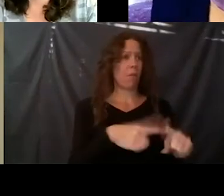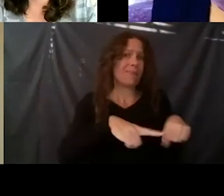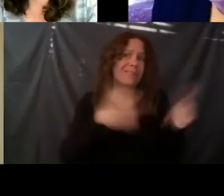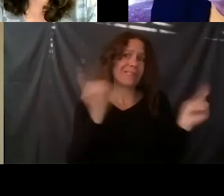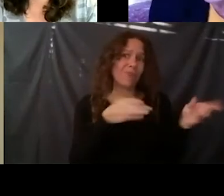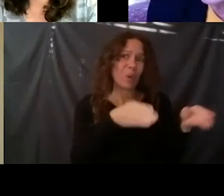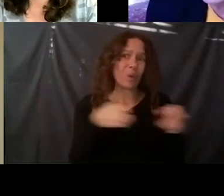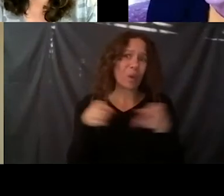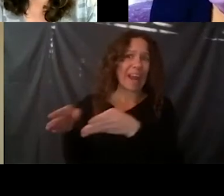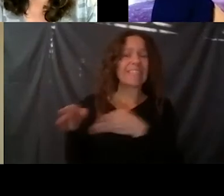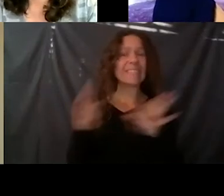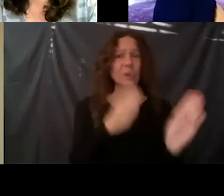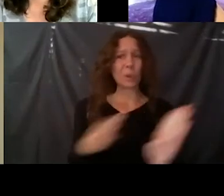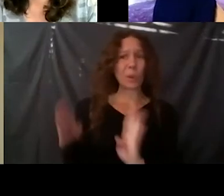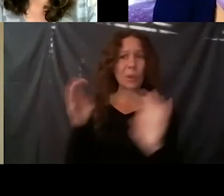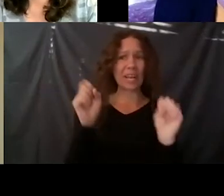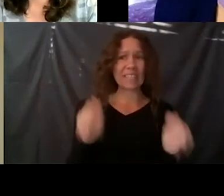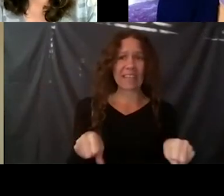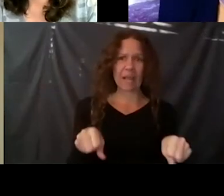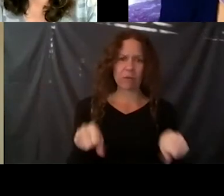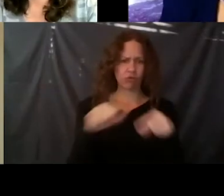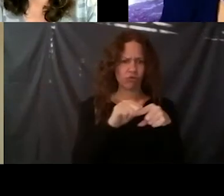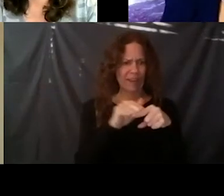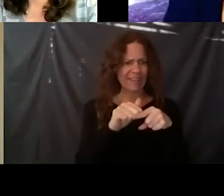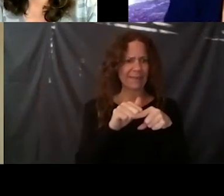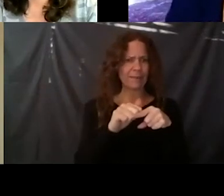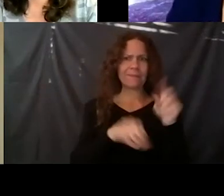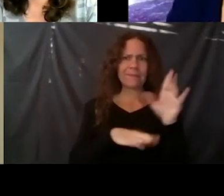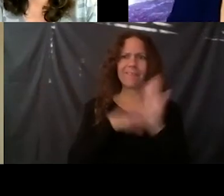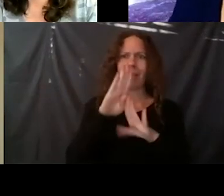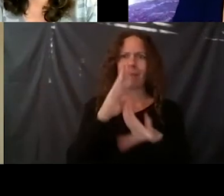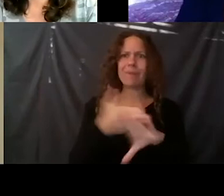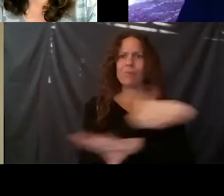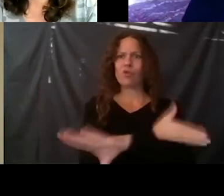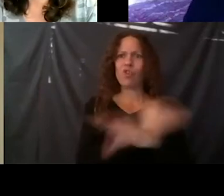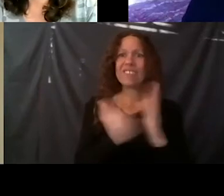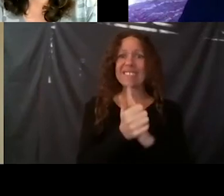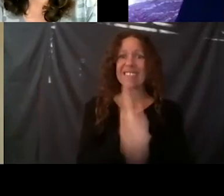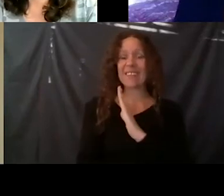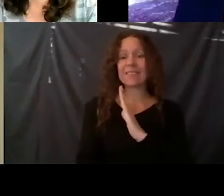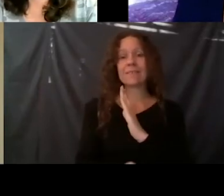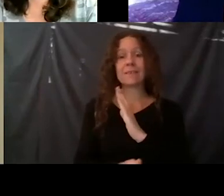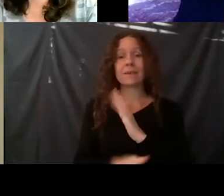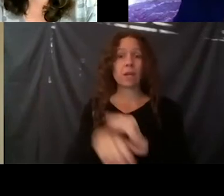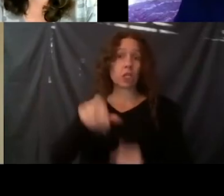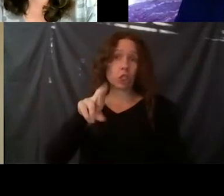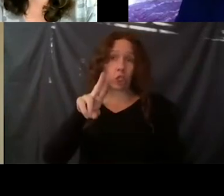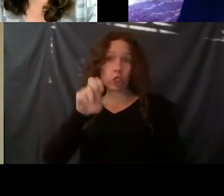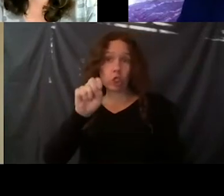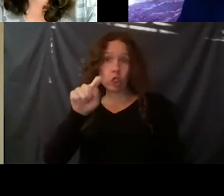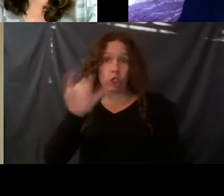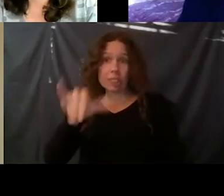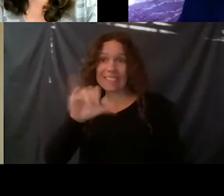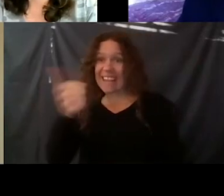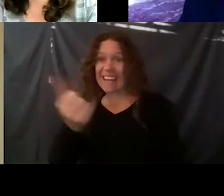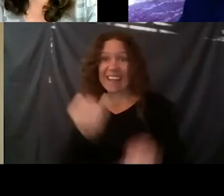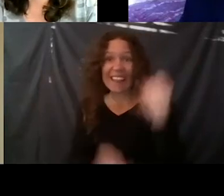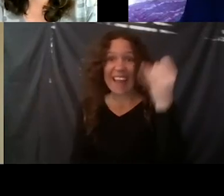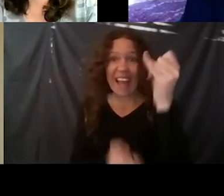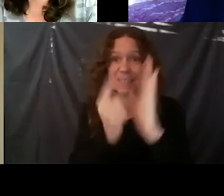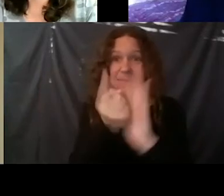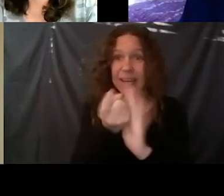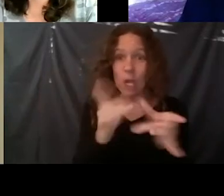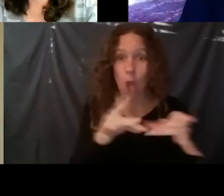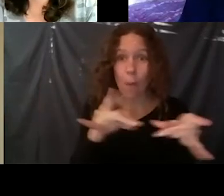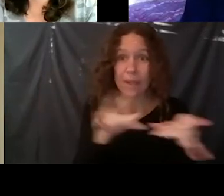focused training to help us to build our skills in the areas as well. I won't let Rusty make any final comments, and then we'll close this